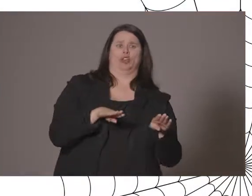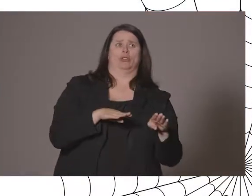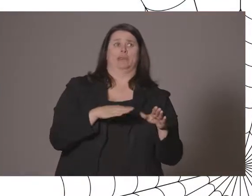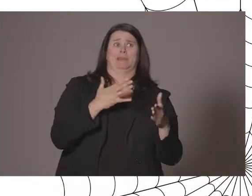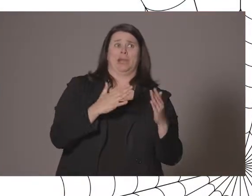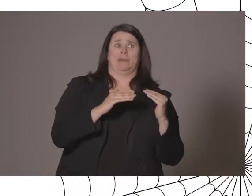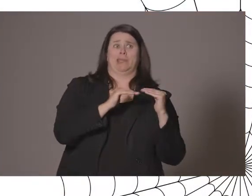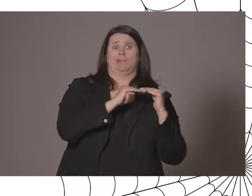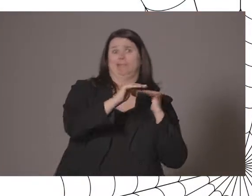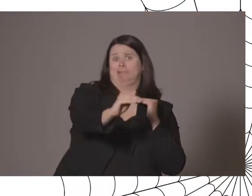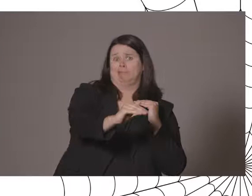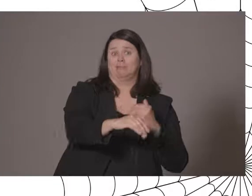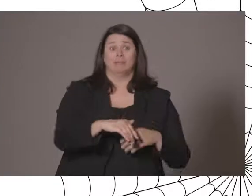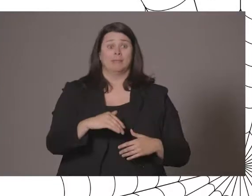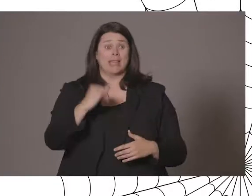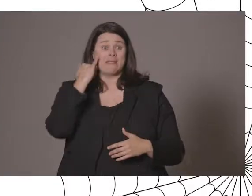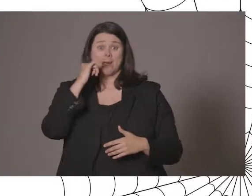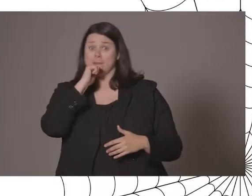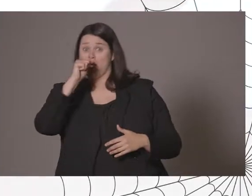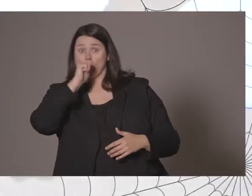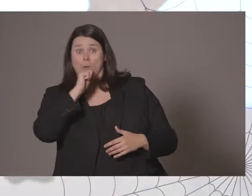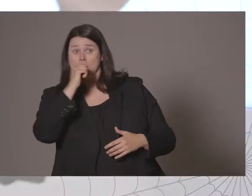is an attempt at regulation.